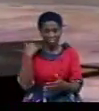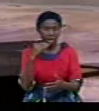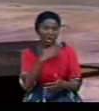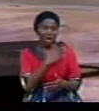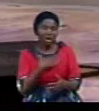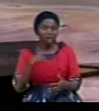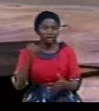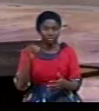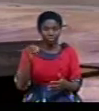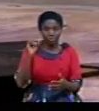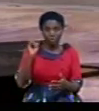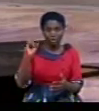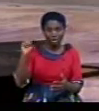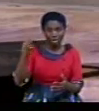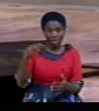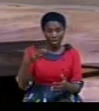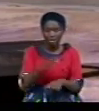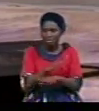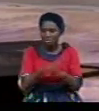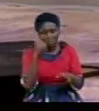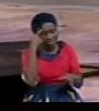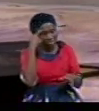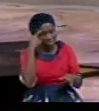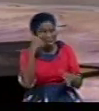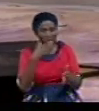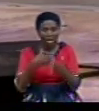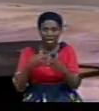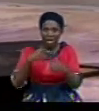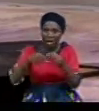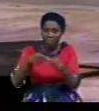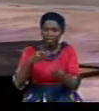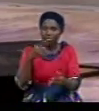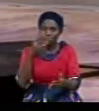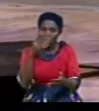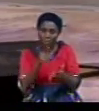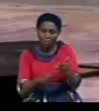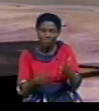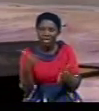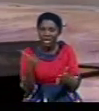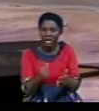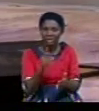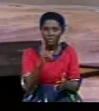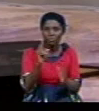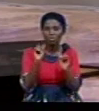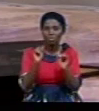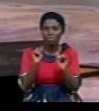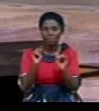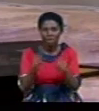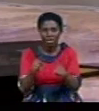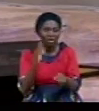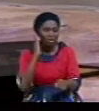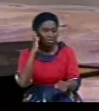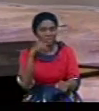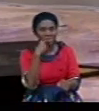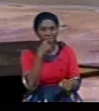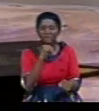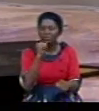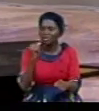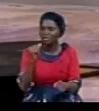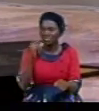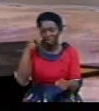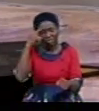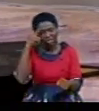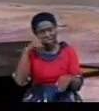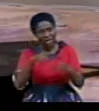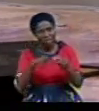not thinking about what anybody will say not thinking about the possibility of fulfillment he was